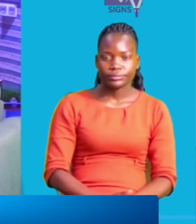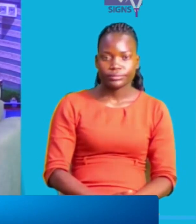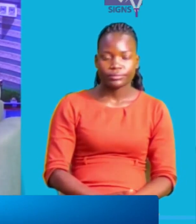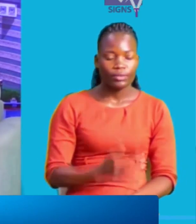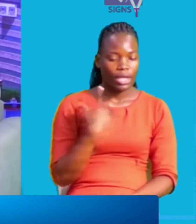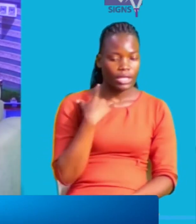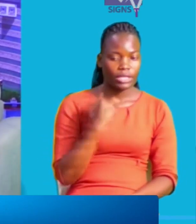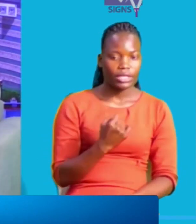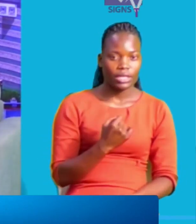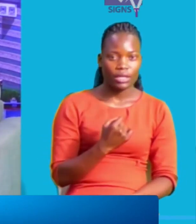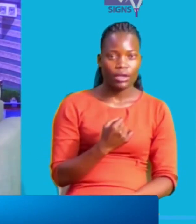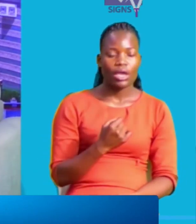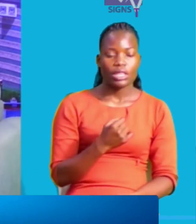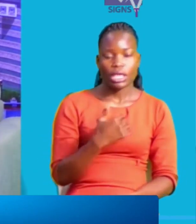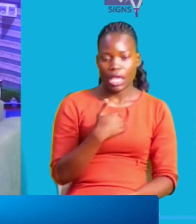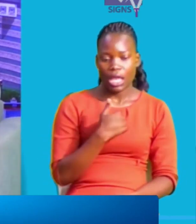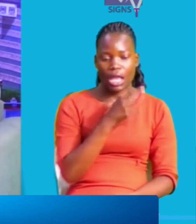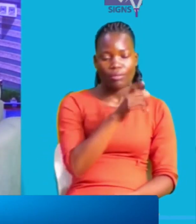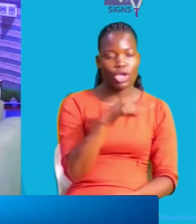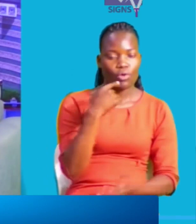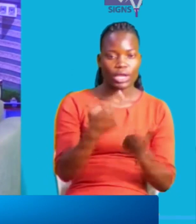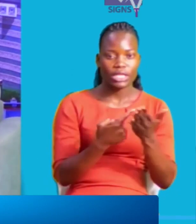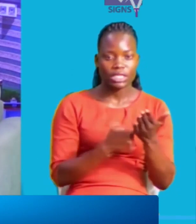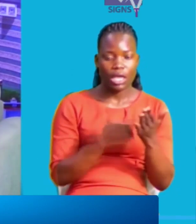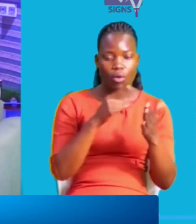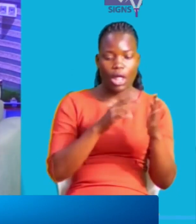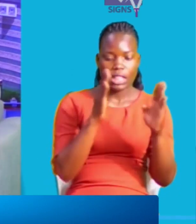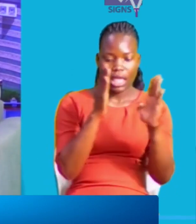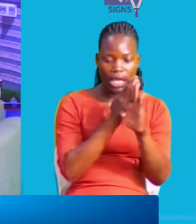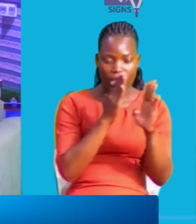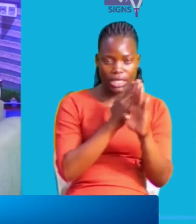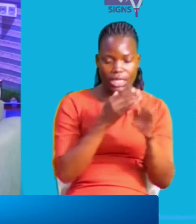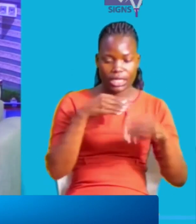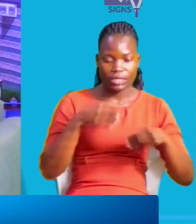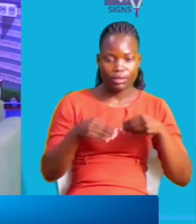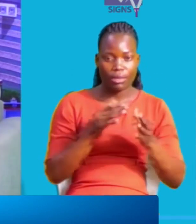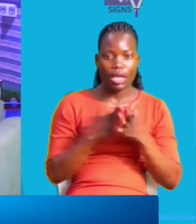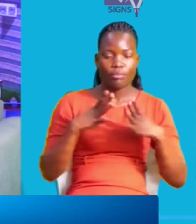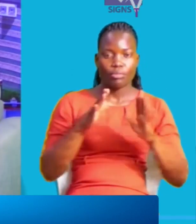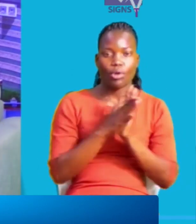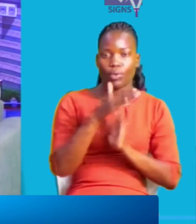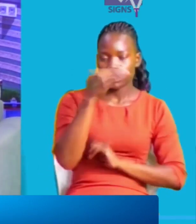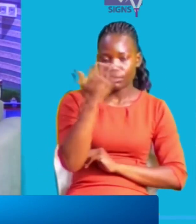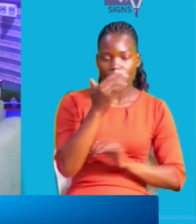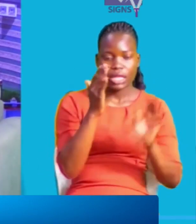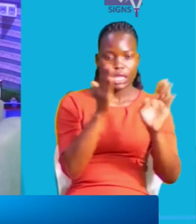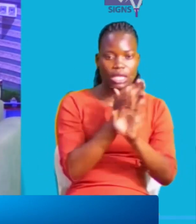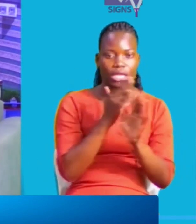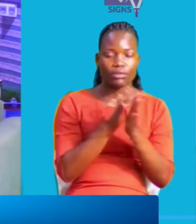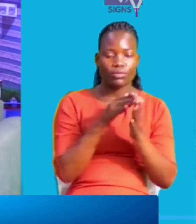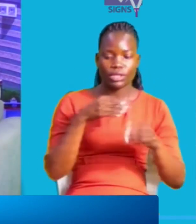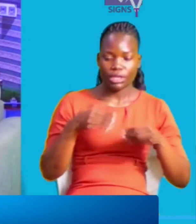Recently kuna jambo kwa tunaongea na the hidden disability. People with autism. Yes, the hidden disability.